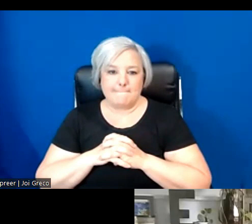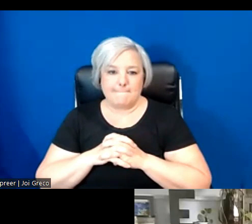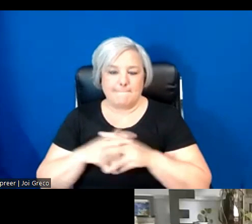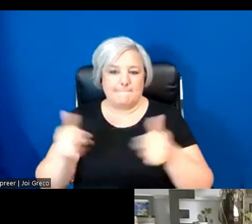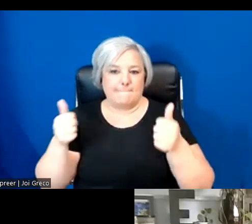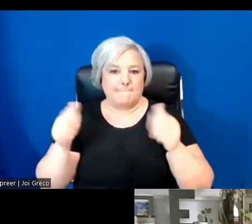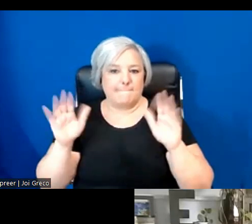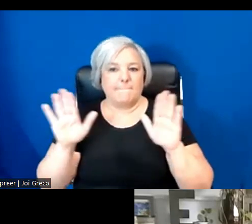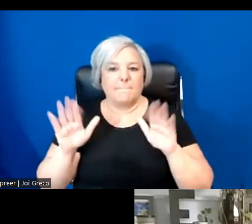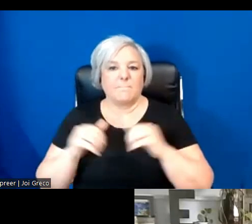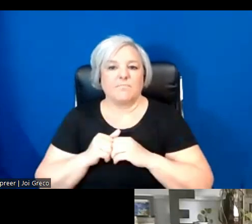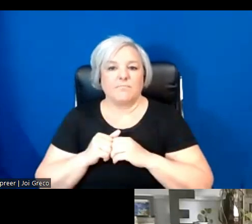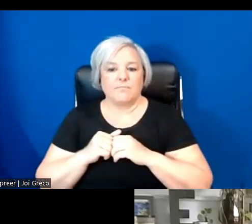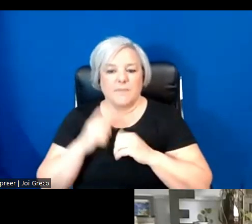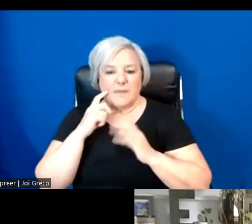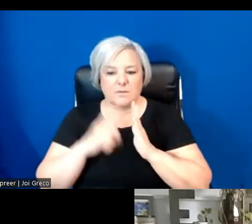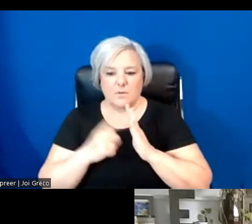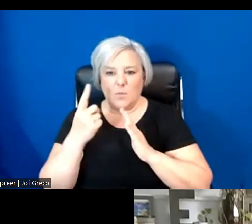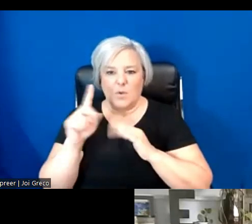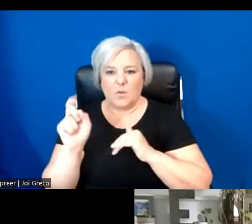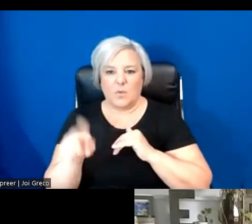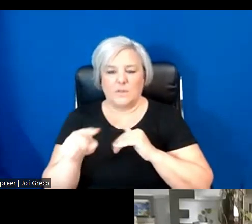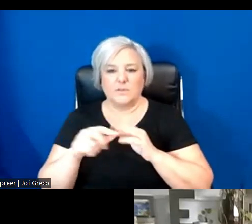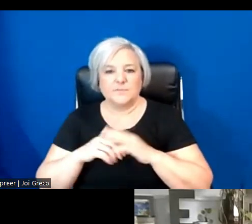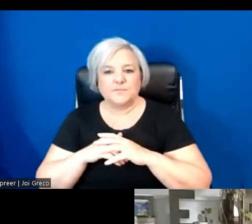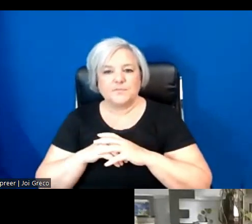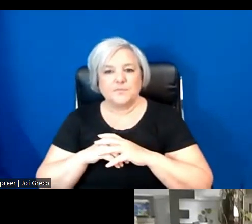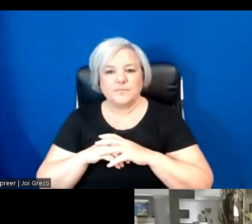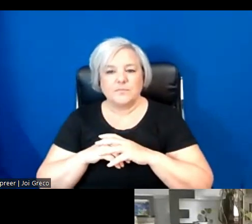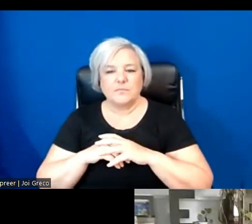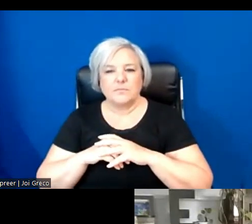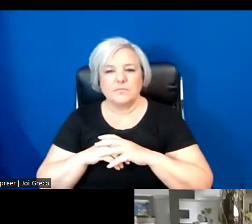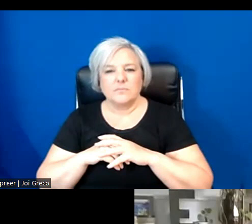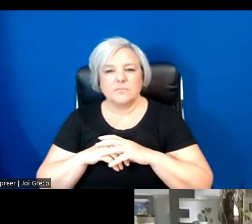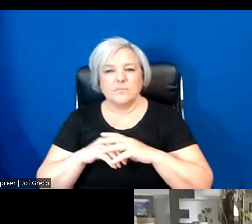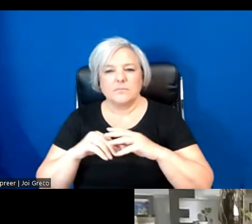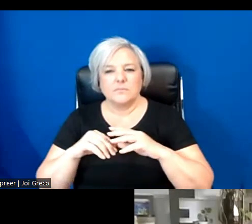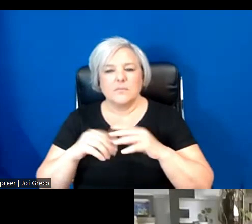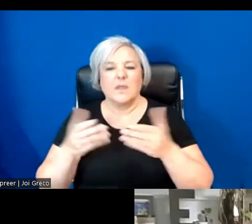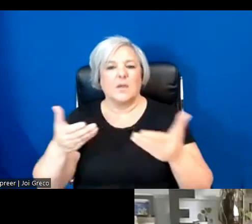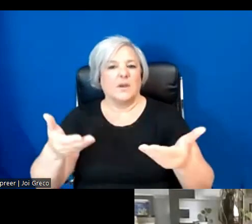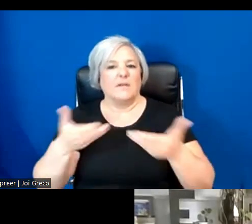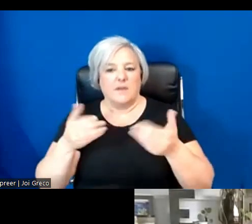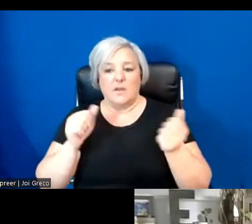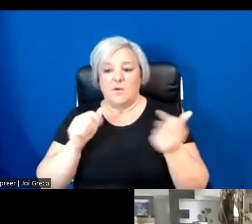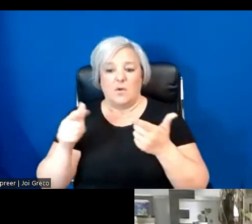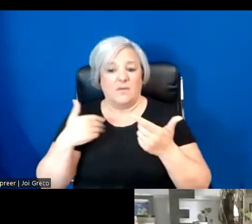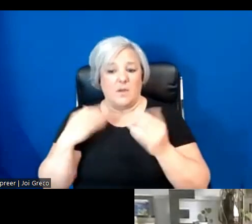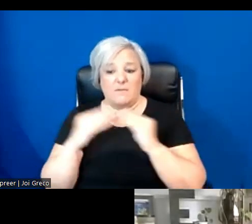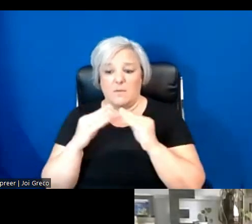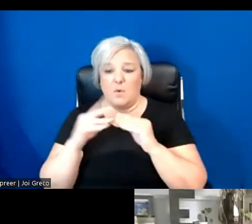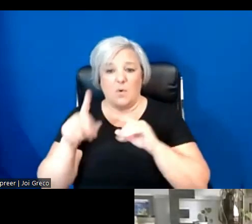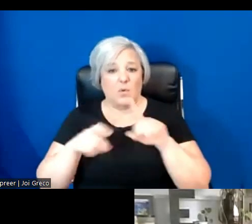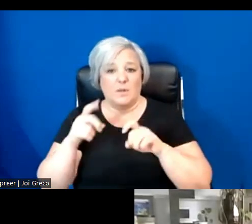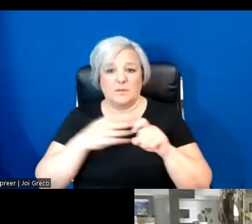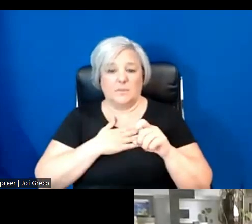Wonderful. And I do see one other question in the chat. I want to invite everybody else. If you have more questions, please put them